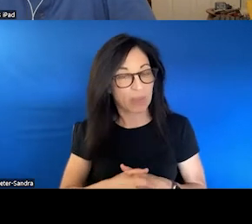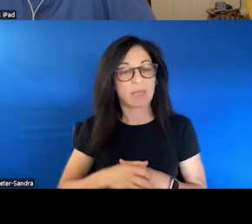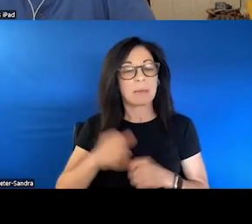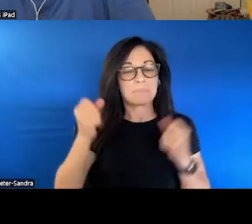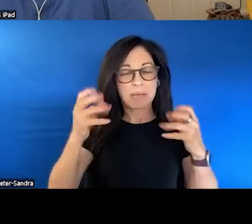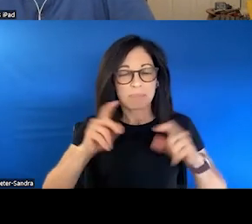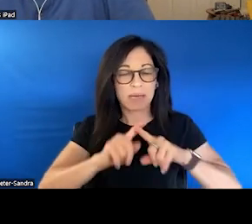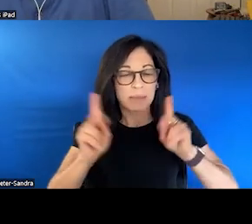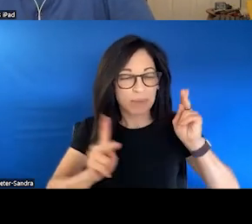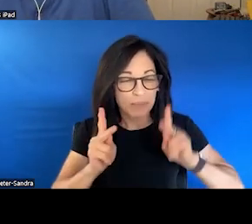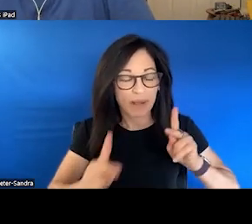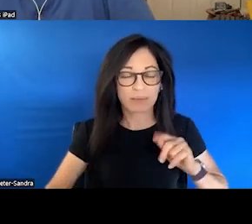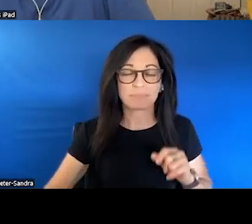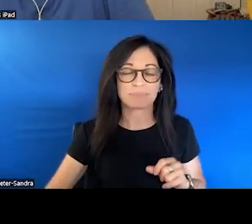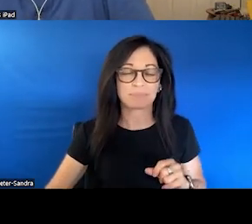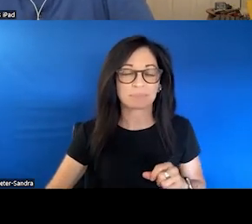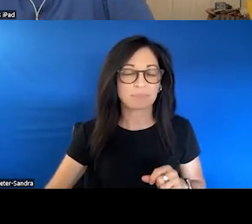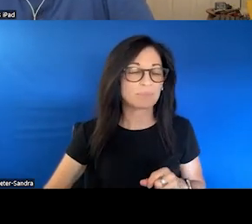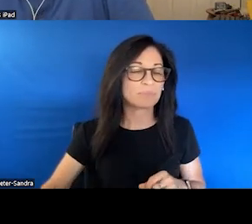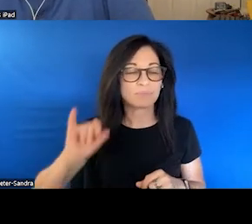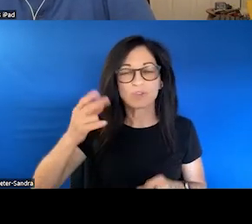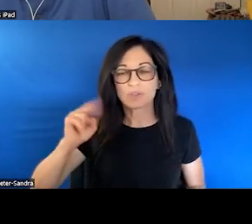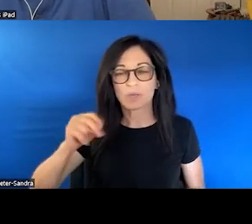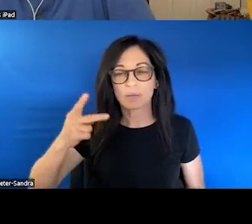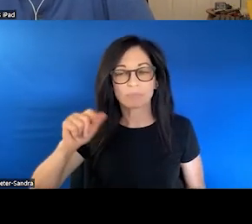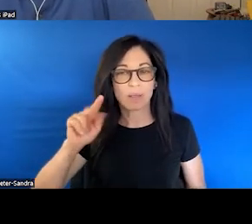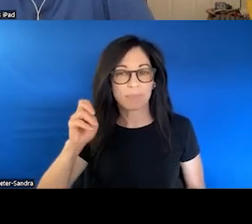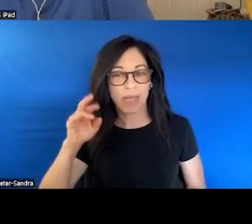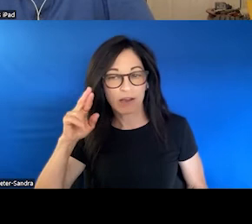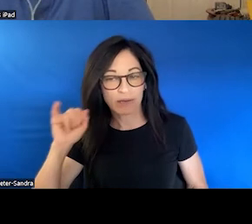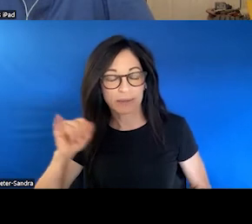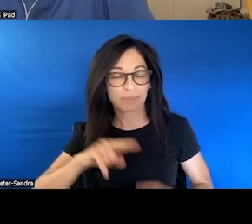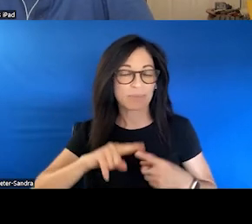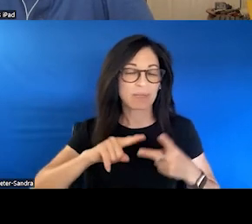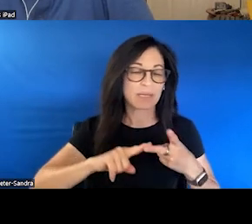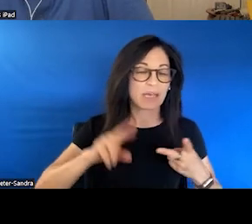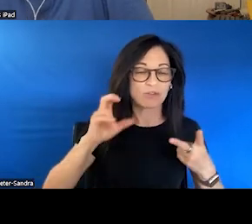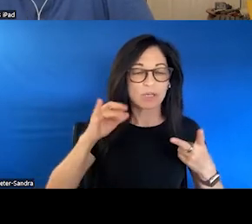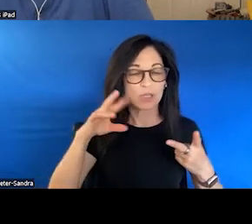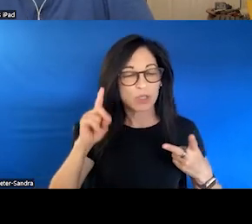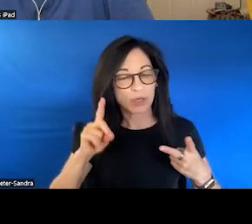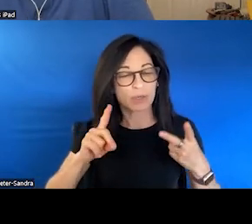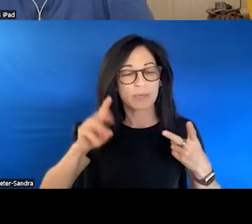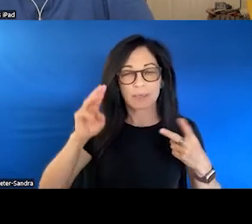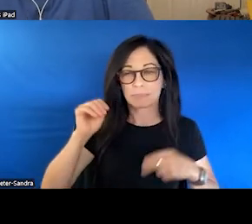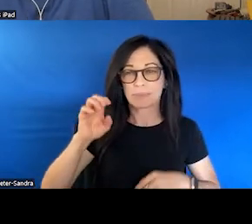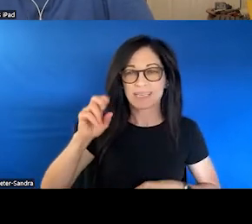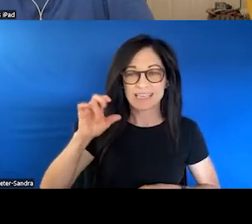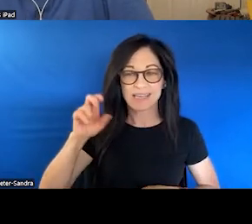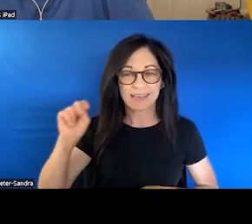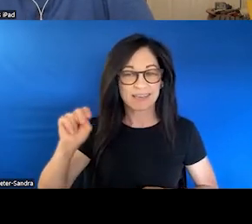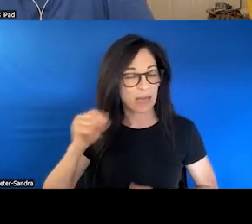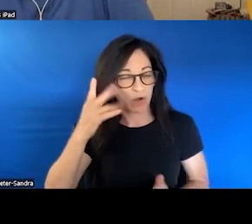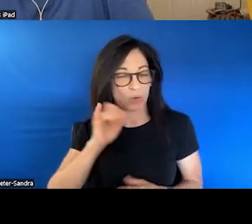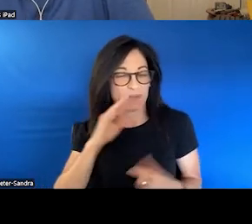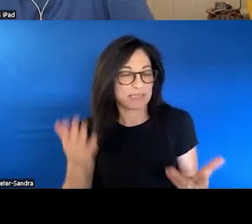Palmieri, Anita Everett. Also a special shout out to Richard McKeon. I don't think he's on the call, but Richard is somebody who's